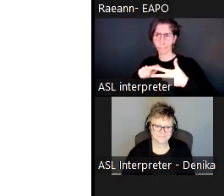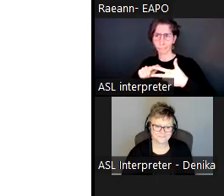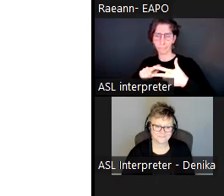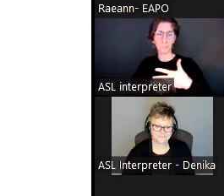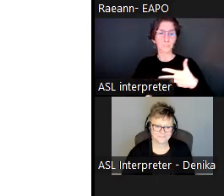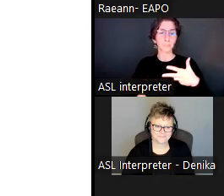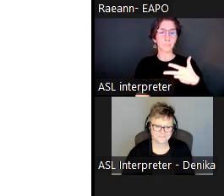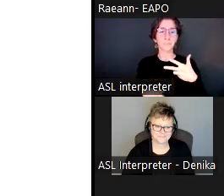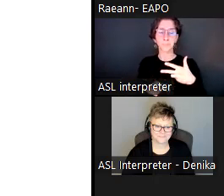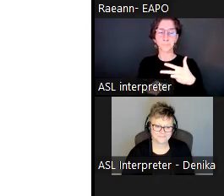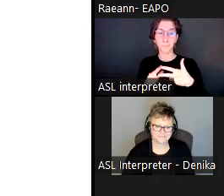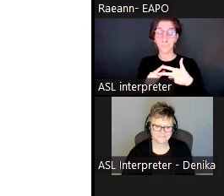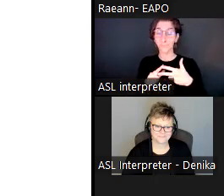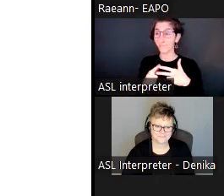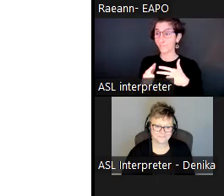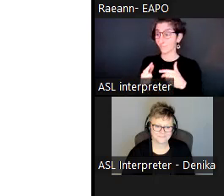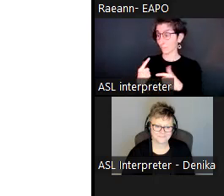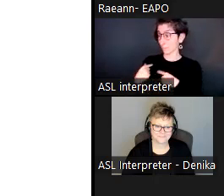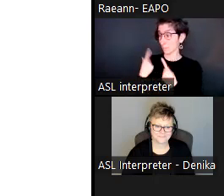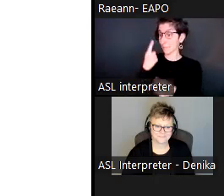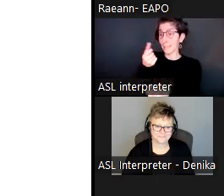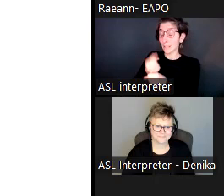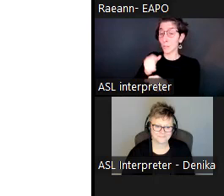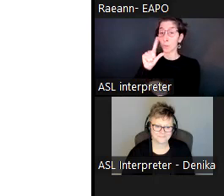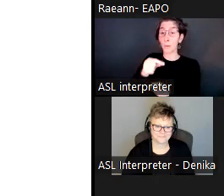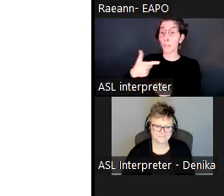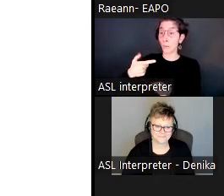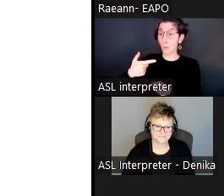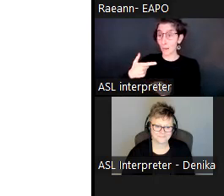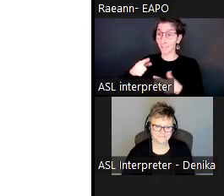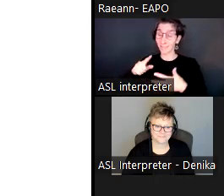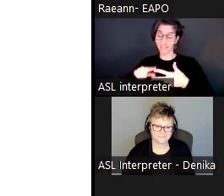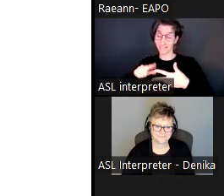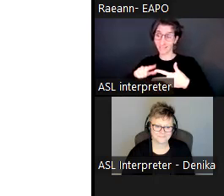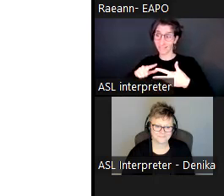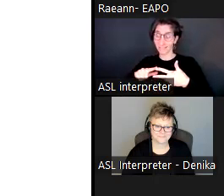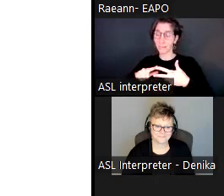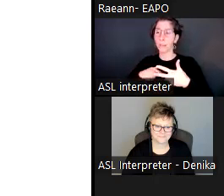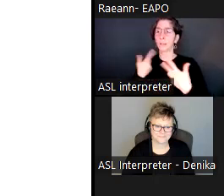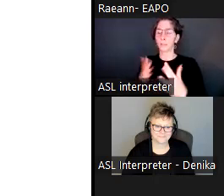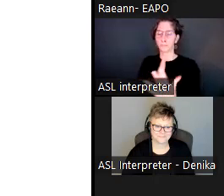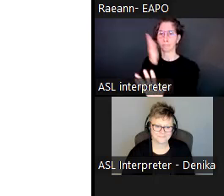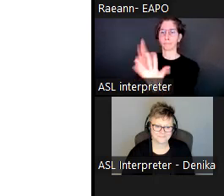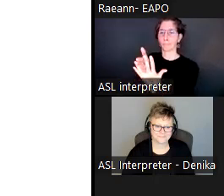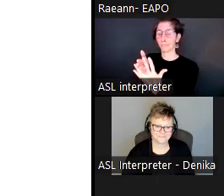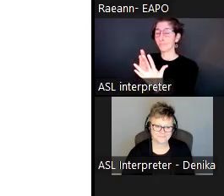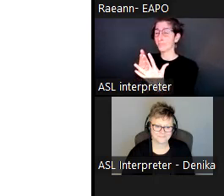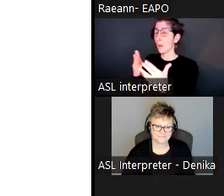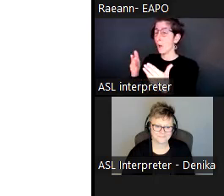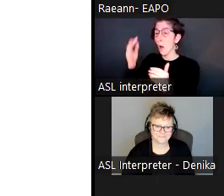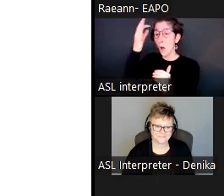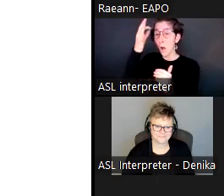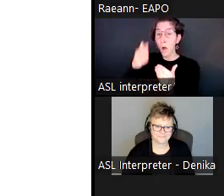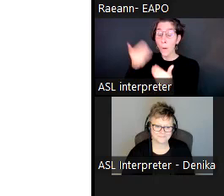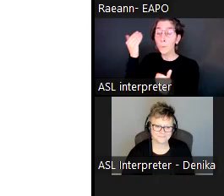In 2021, the Operational Support Unit, they were able to disrupt close to 2,000 telephone